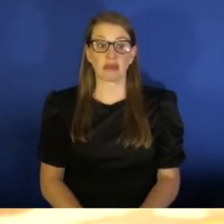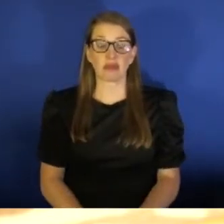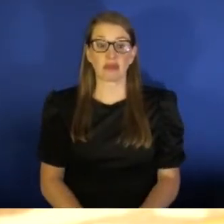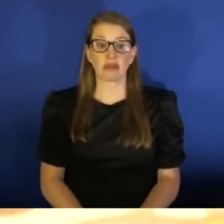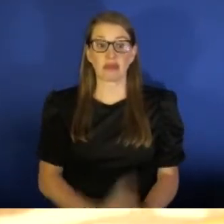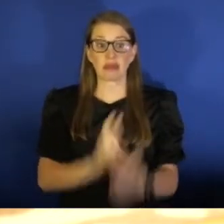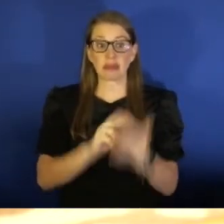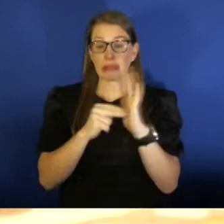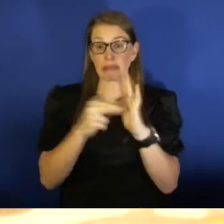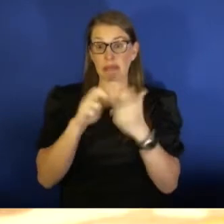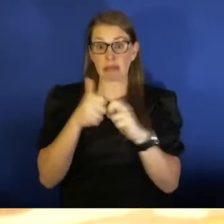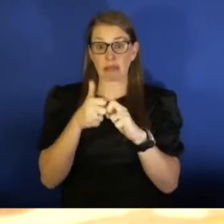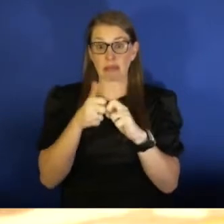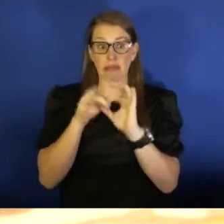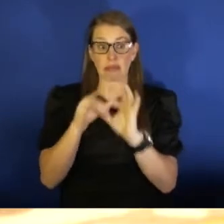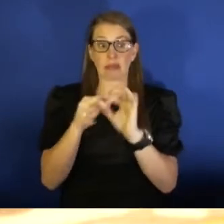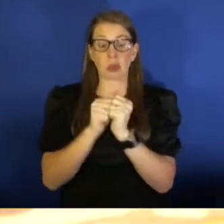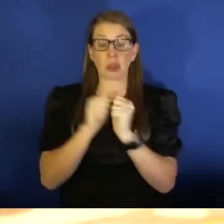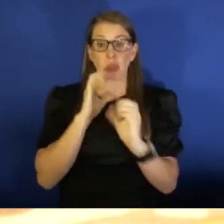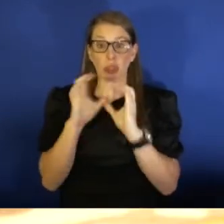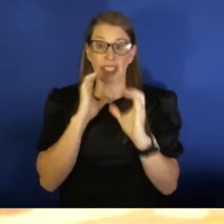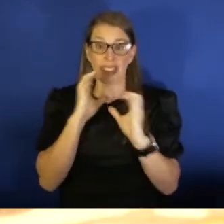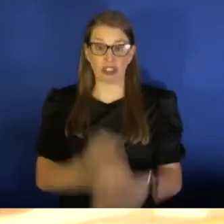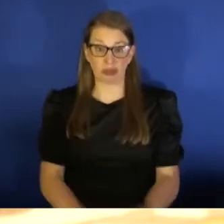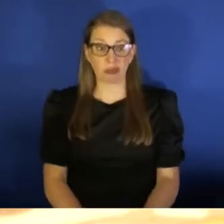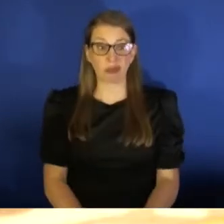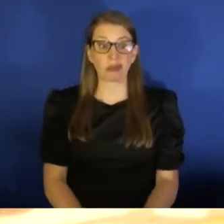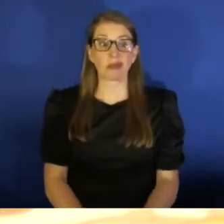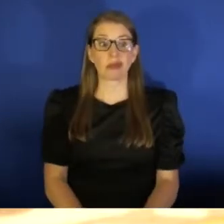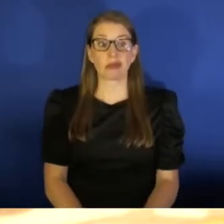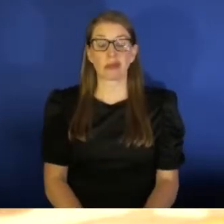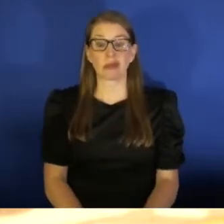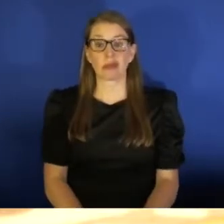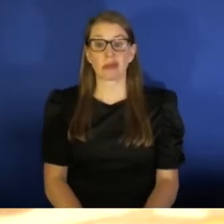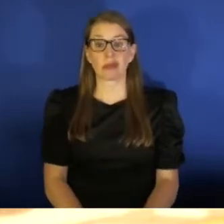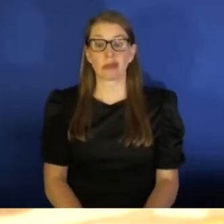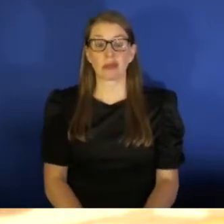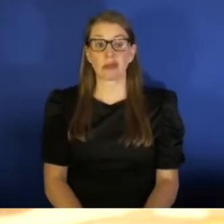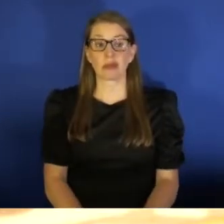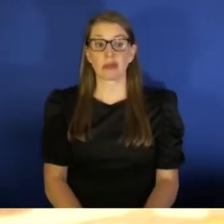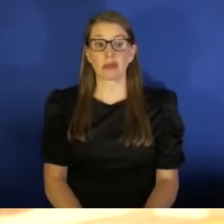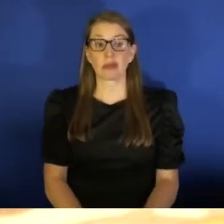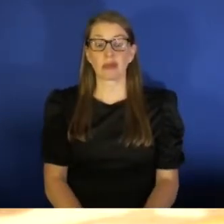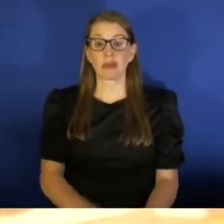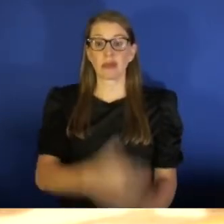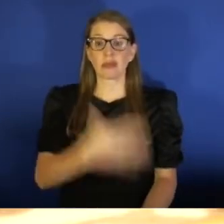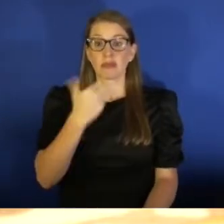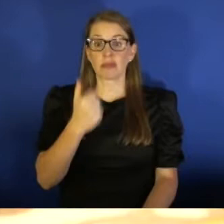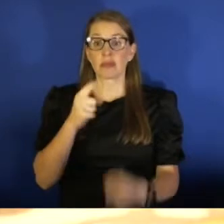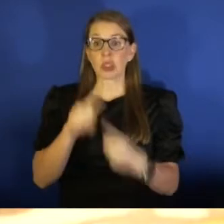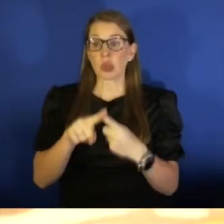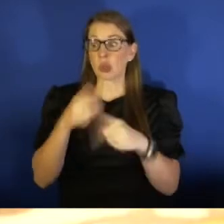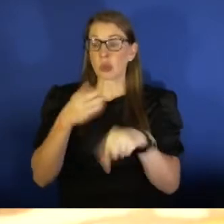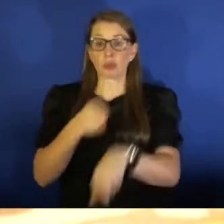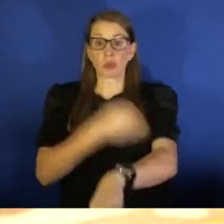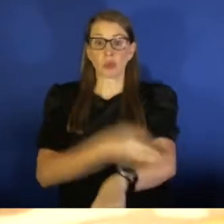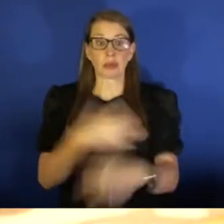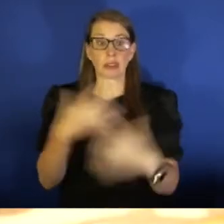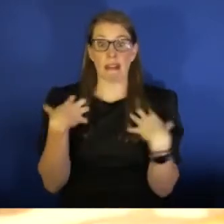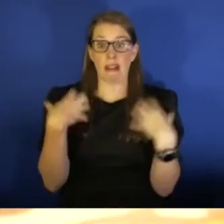around communicating, you know, what is best to improve the health of our